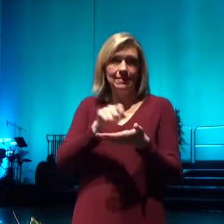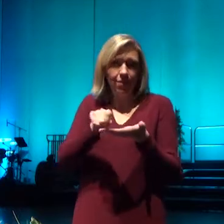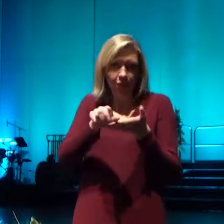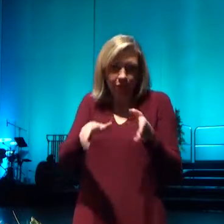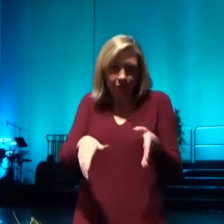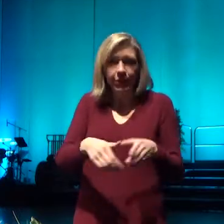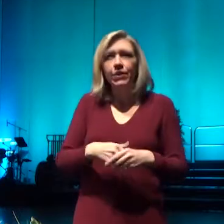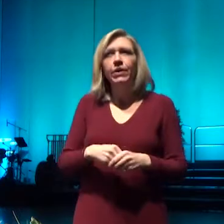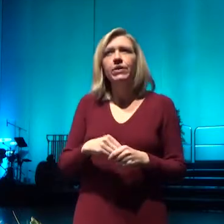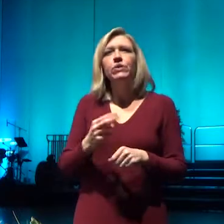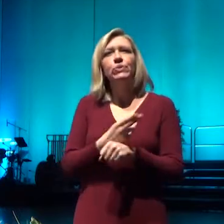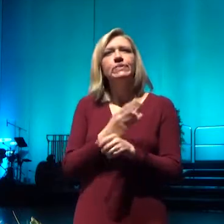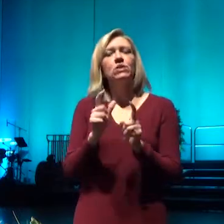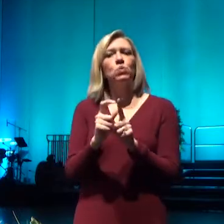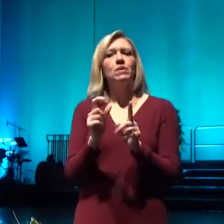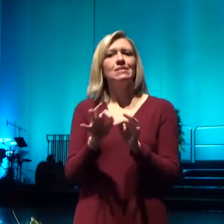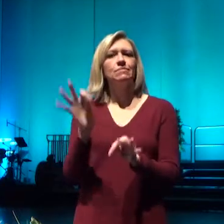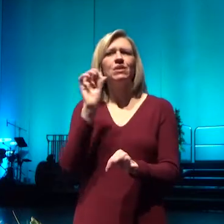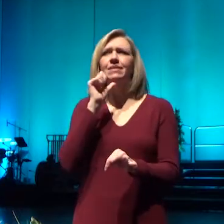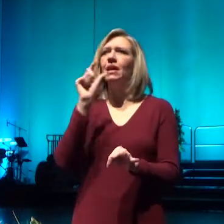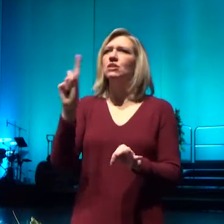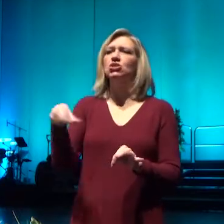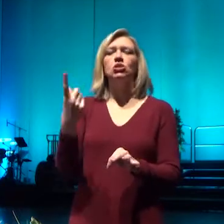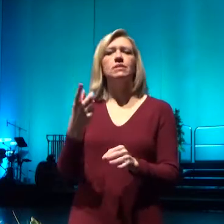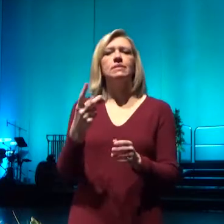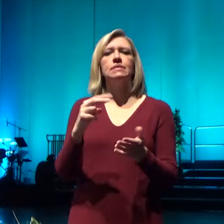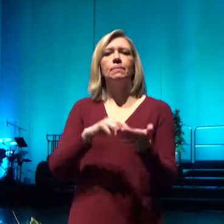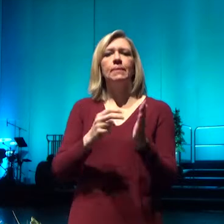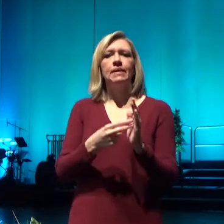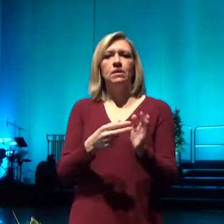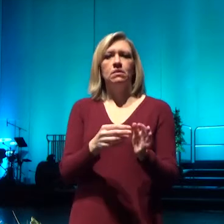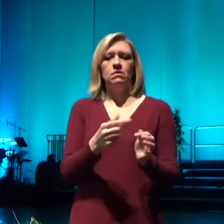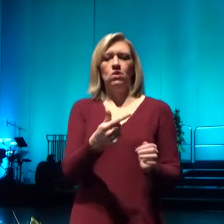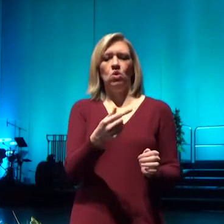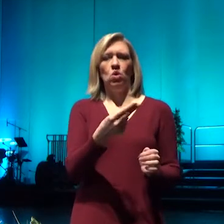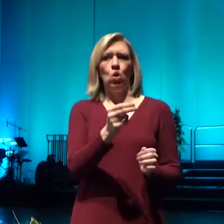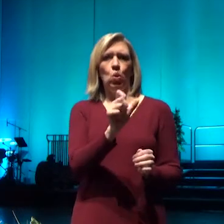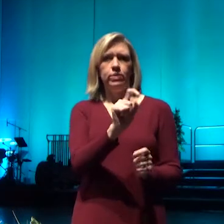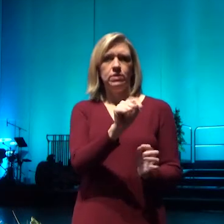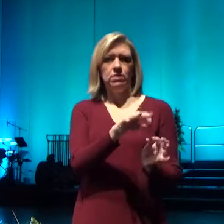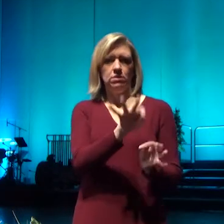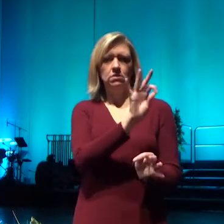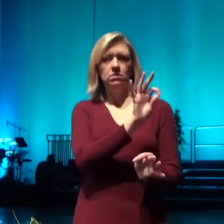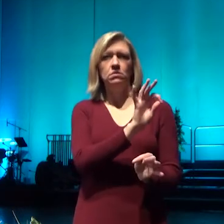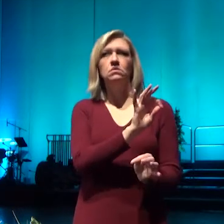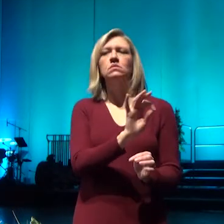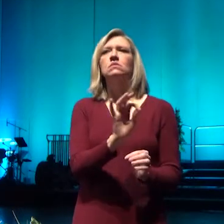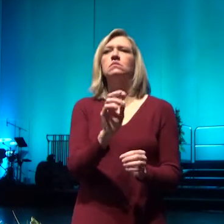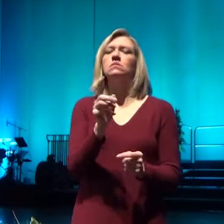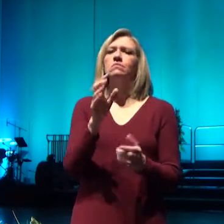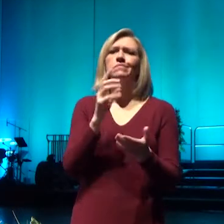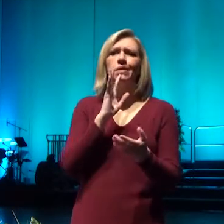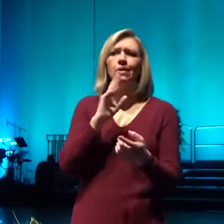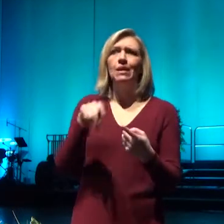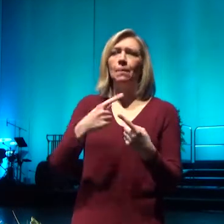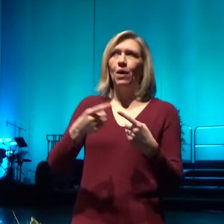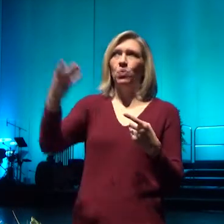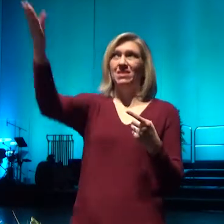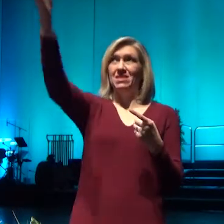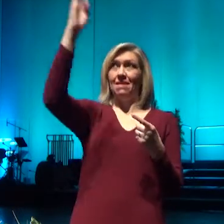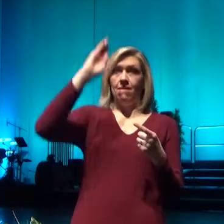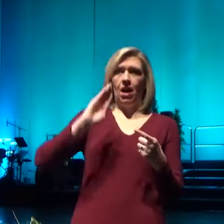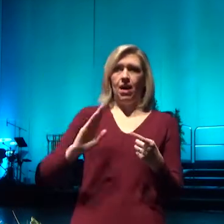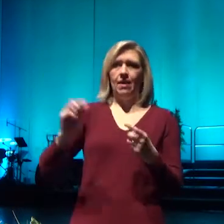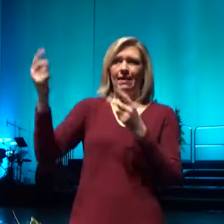word spirit, he's not just meaning ghosts. He's meaning the spirit and the presence of the divine coming to